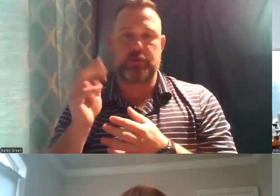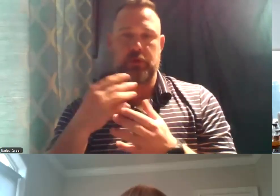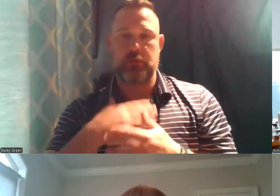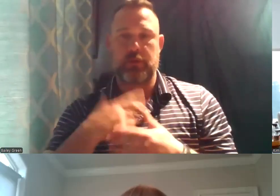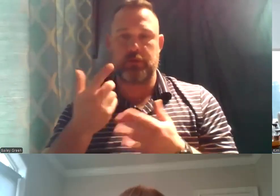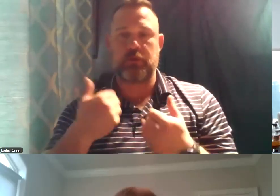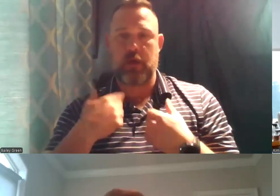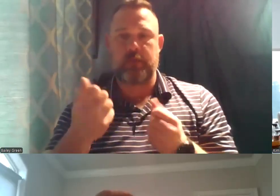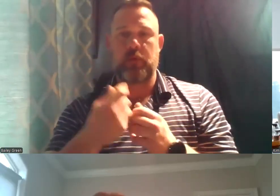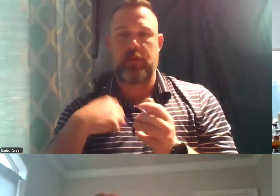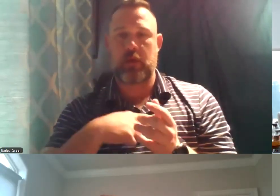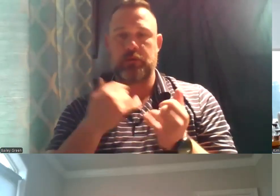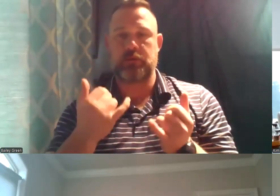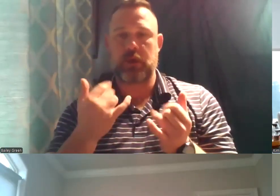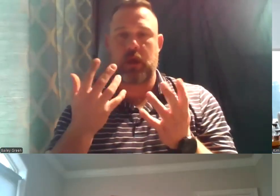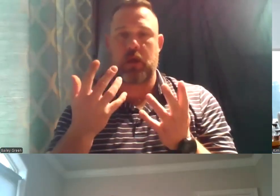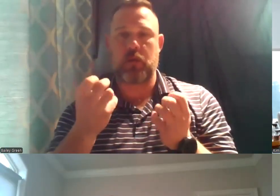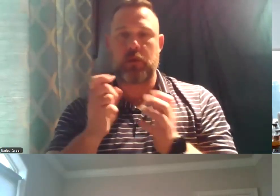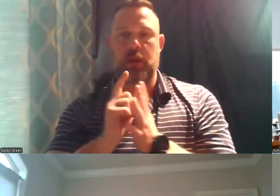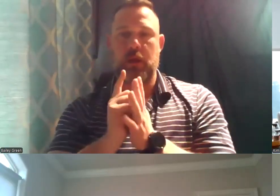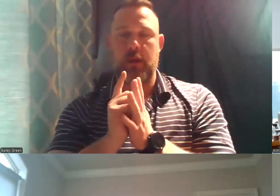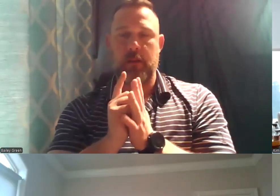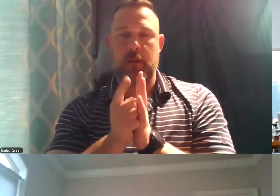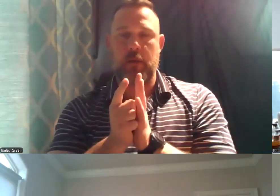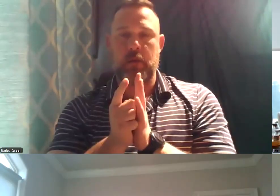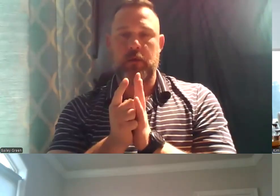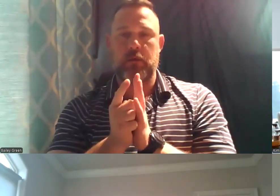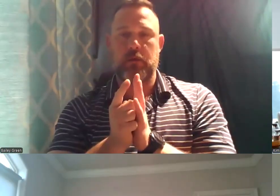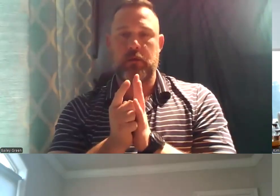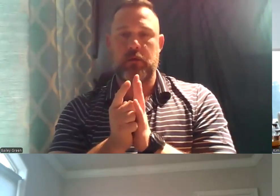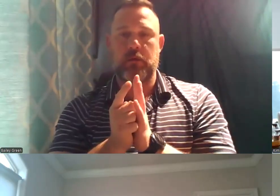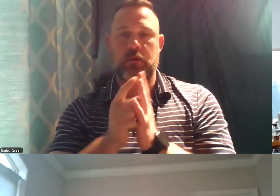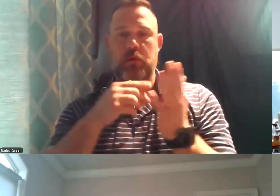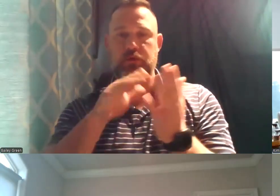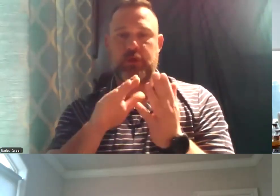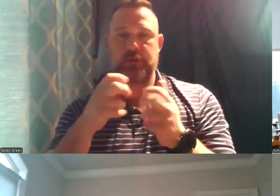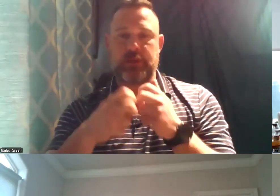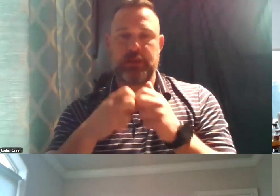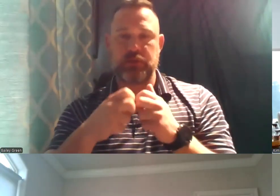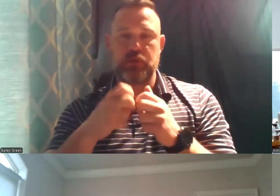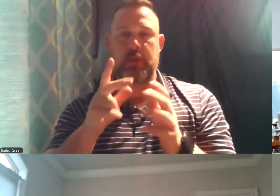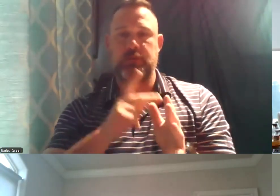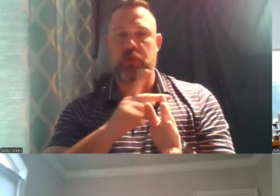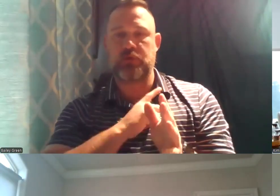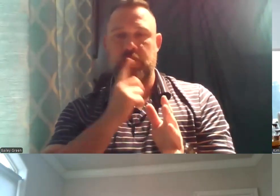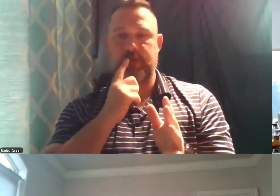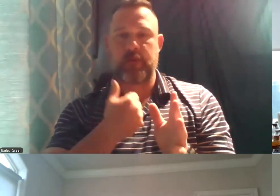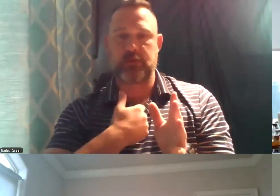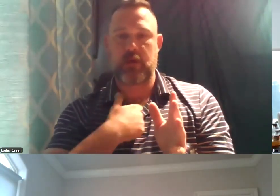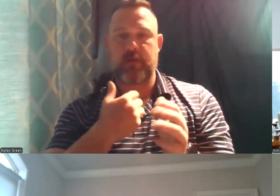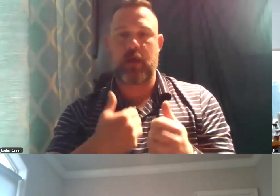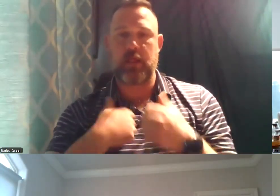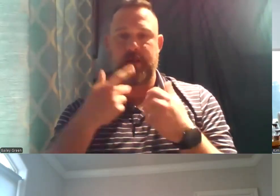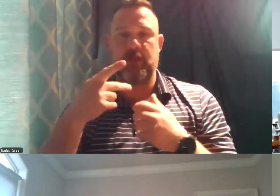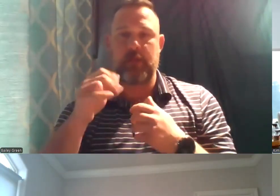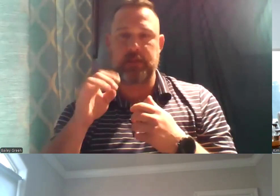to have you with us today. I wanted to just take a moment to address an issue that's kind of personal for me. I live in the